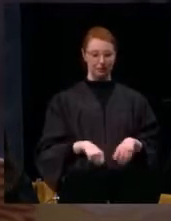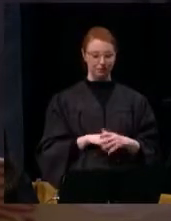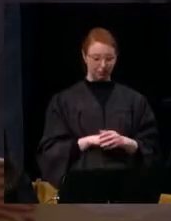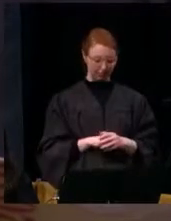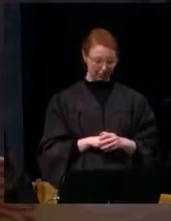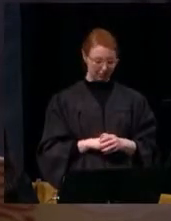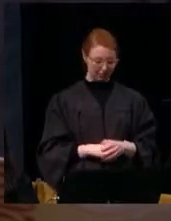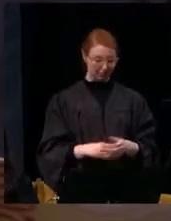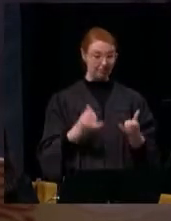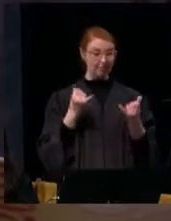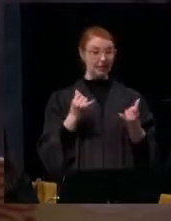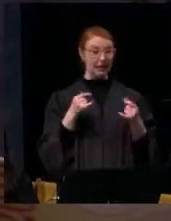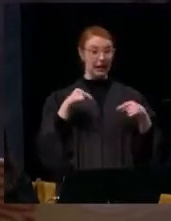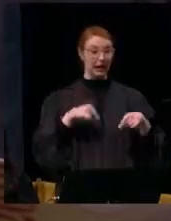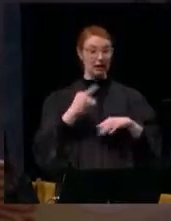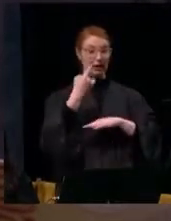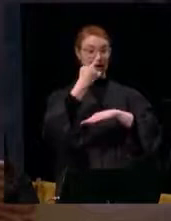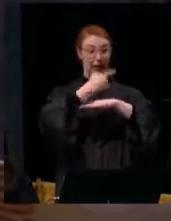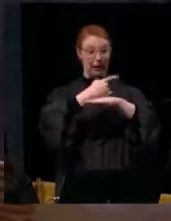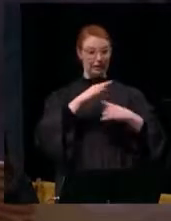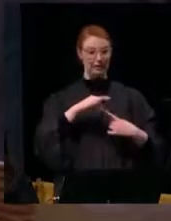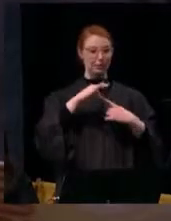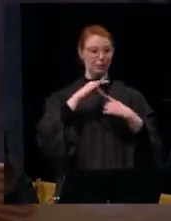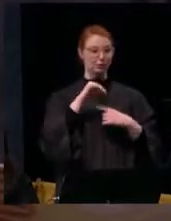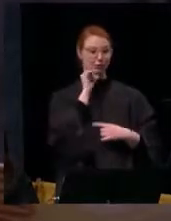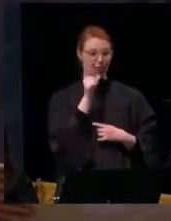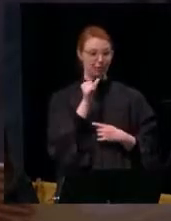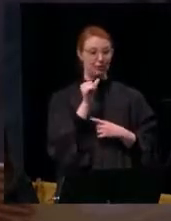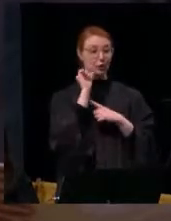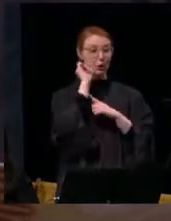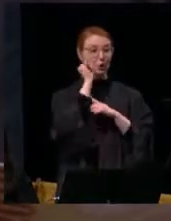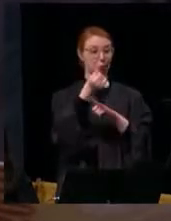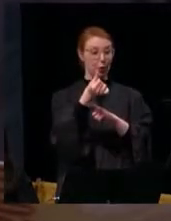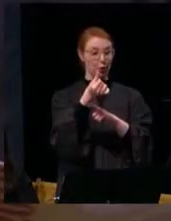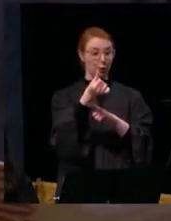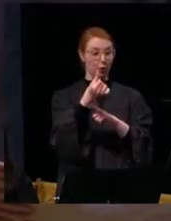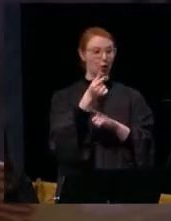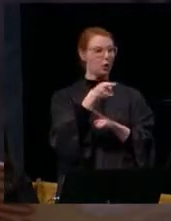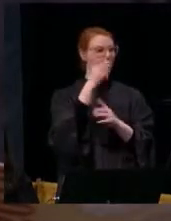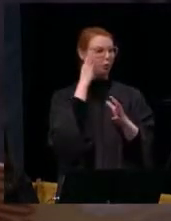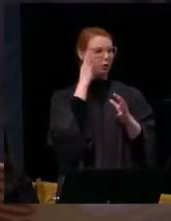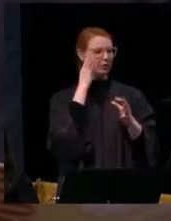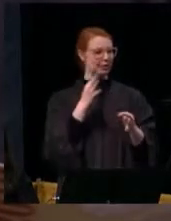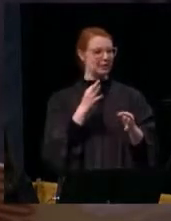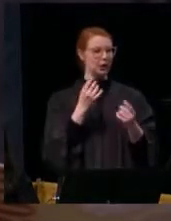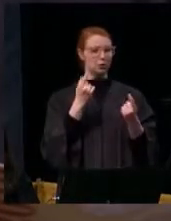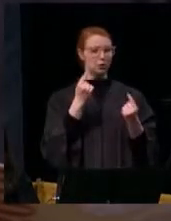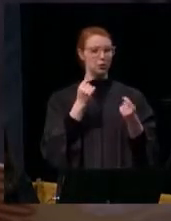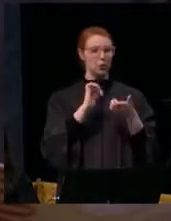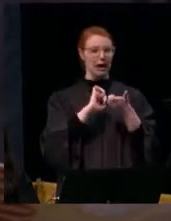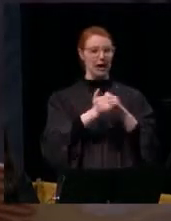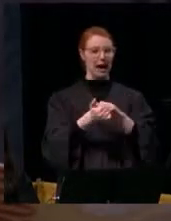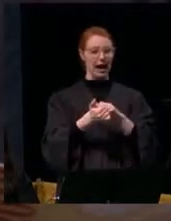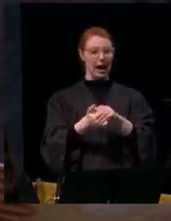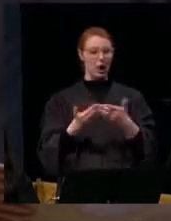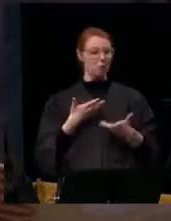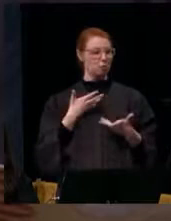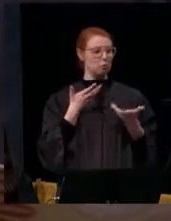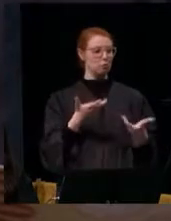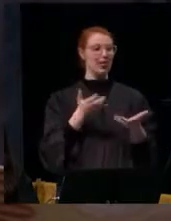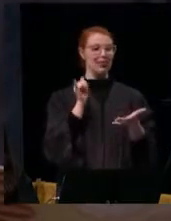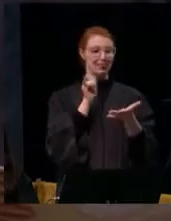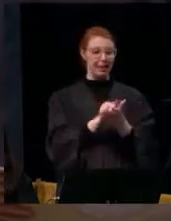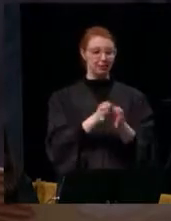Today isn't special. It's what starts tomorrow, what we choose to stand for and make of ourselves, that truly